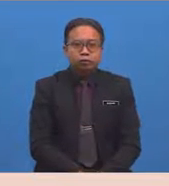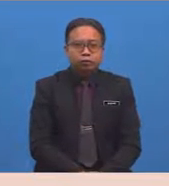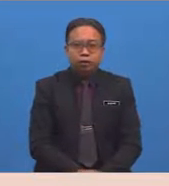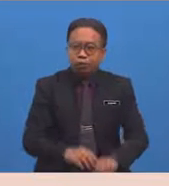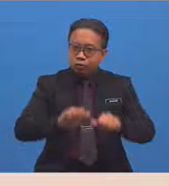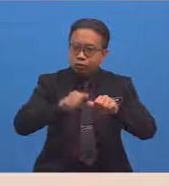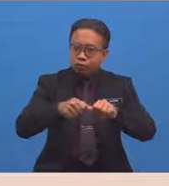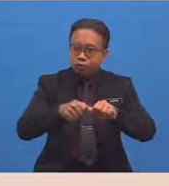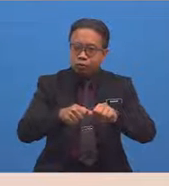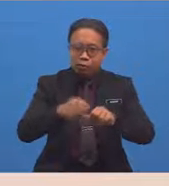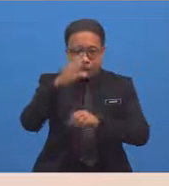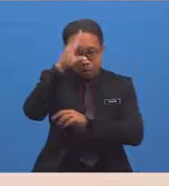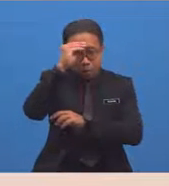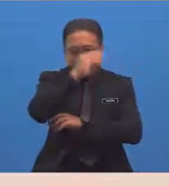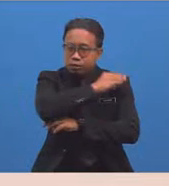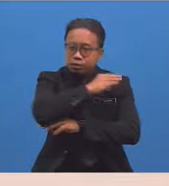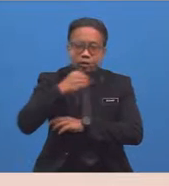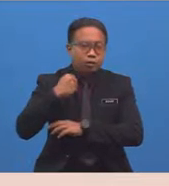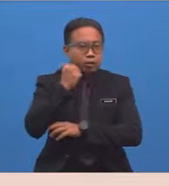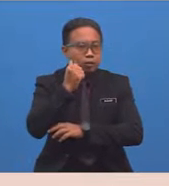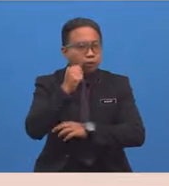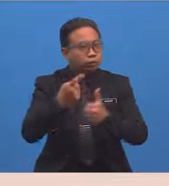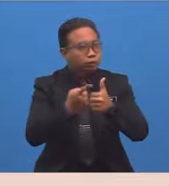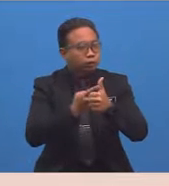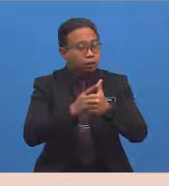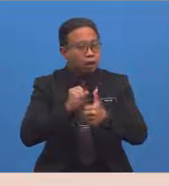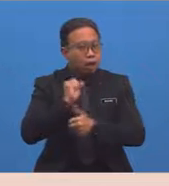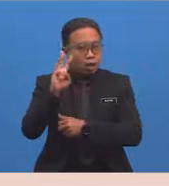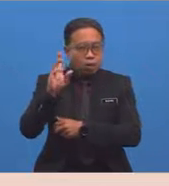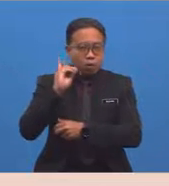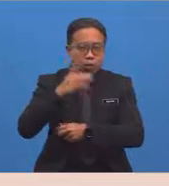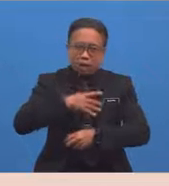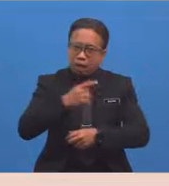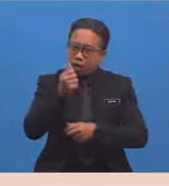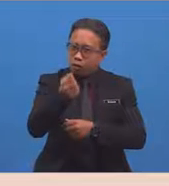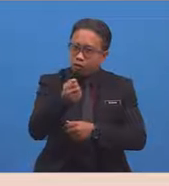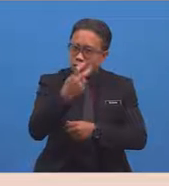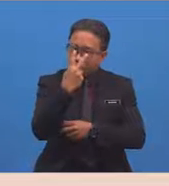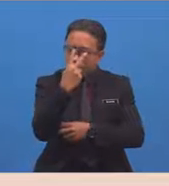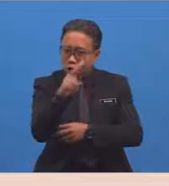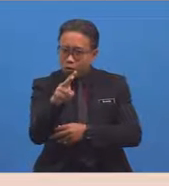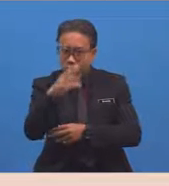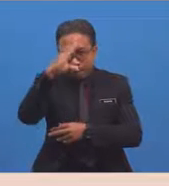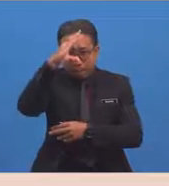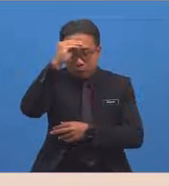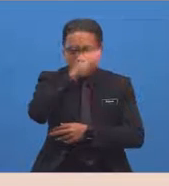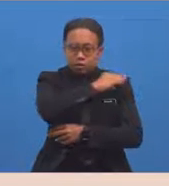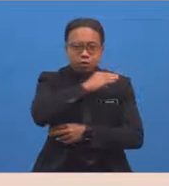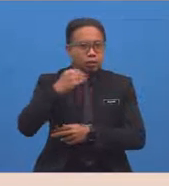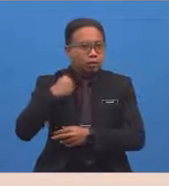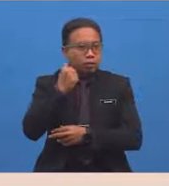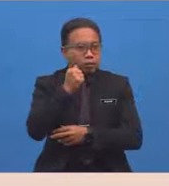So, boys and girls, firstly, I would like you to look at all these boys and all these